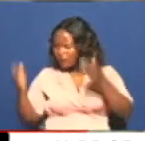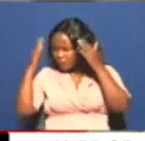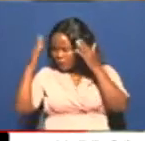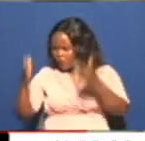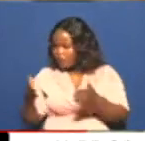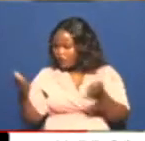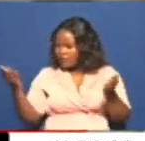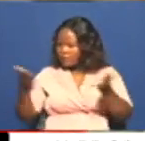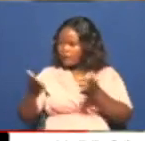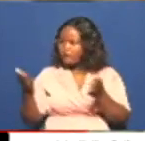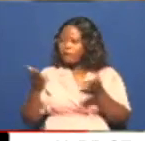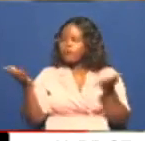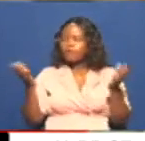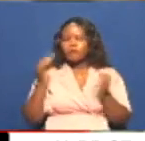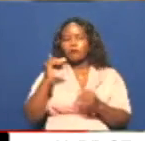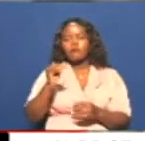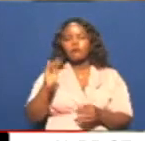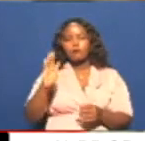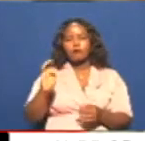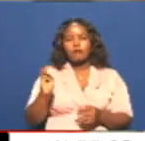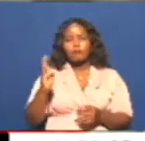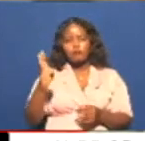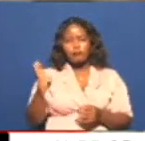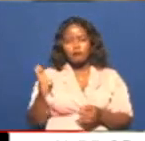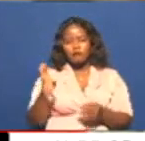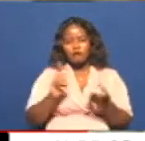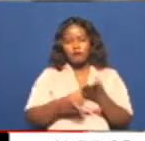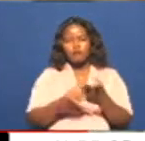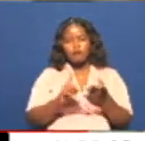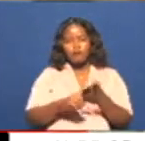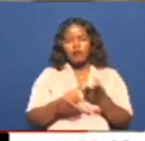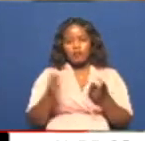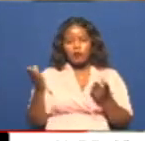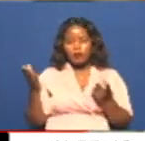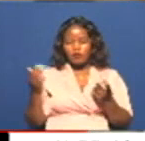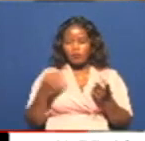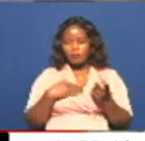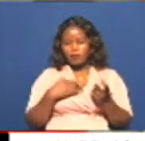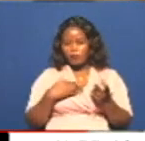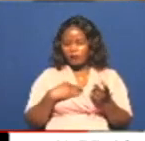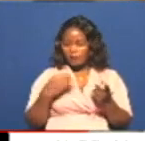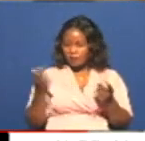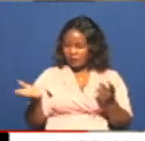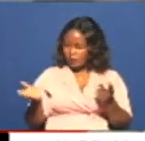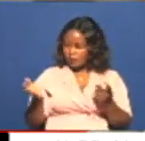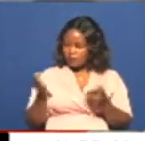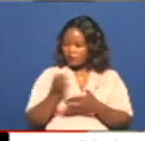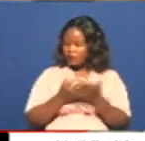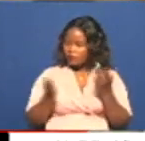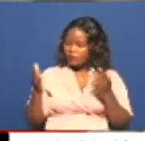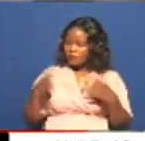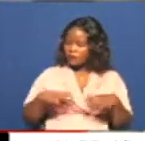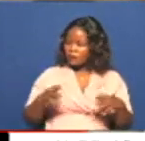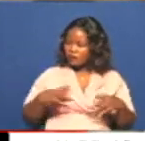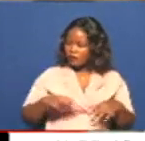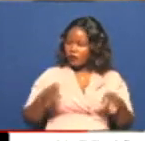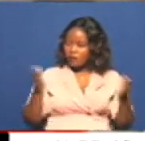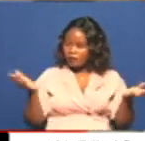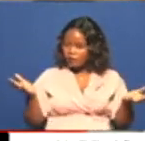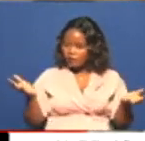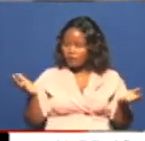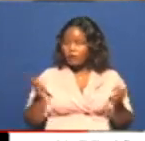and then they can now be able to be registered there, mm-hmm. I think they will be able to reap as many people. If this is the